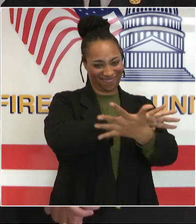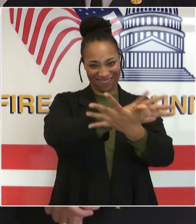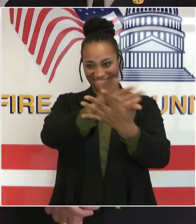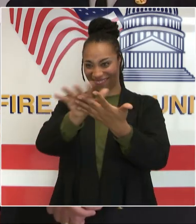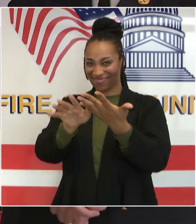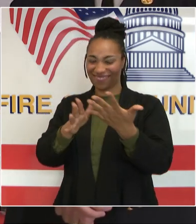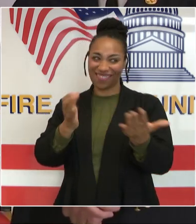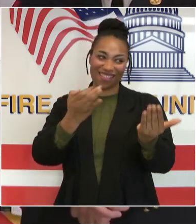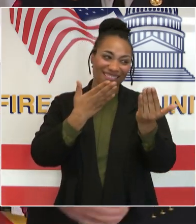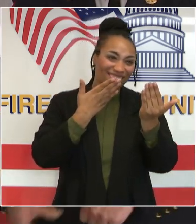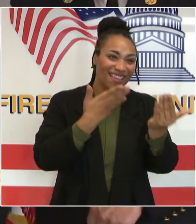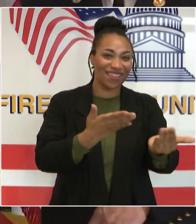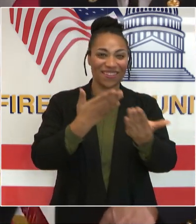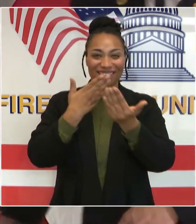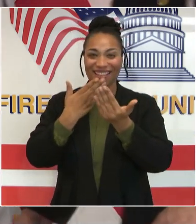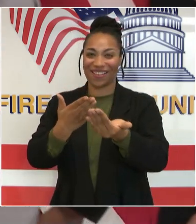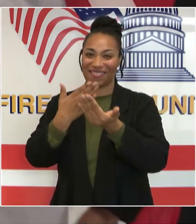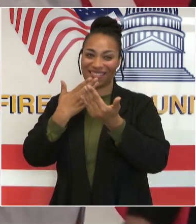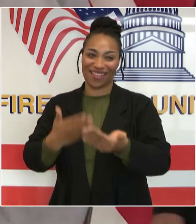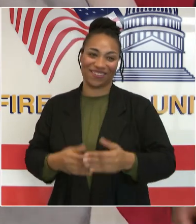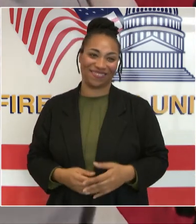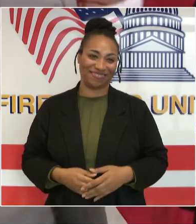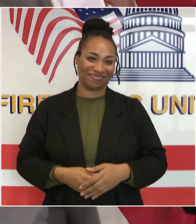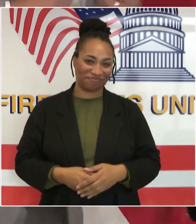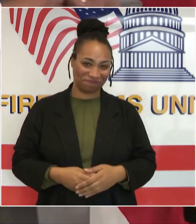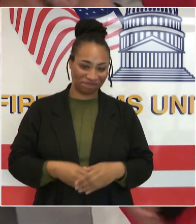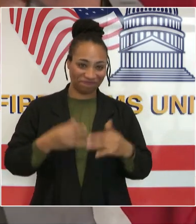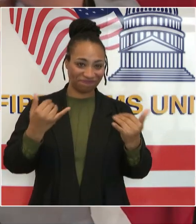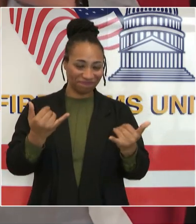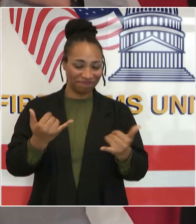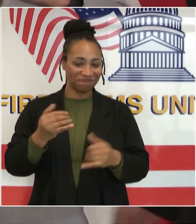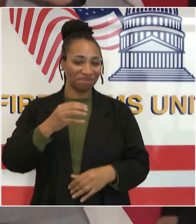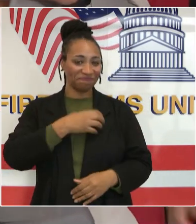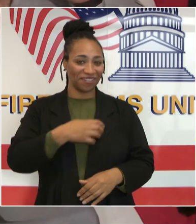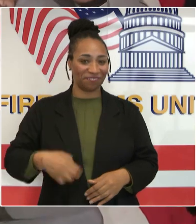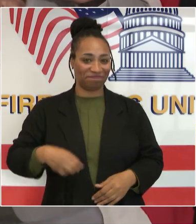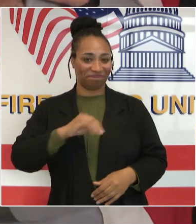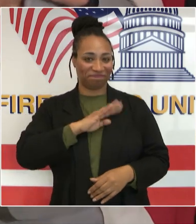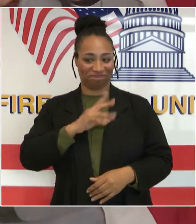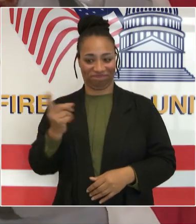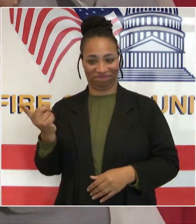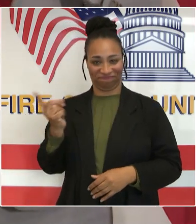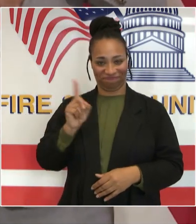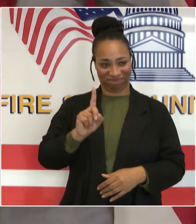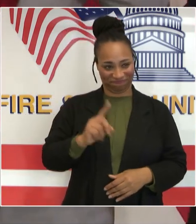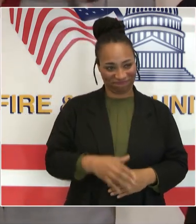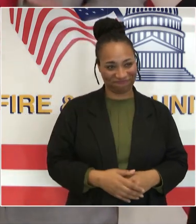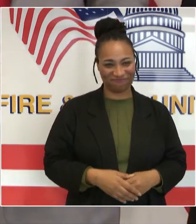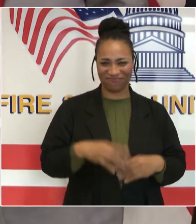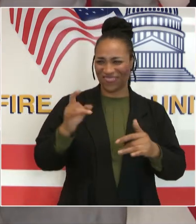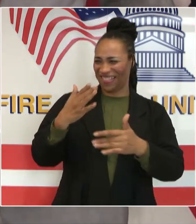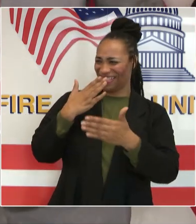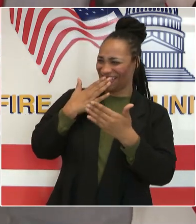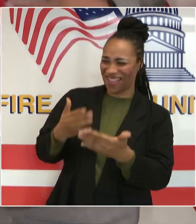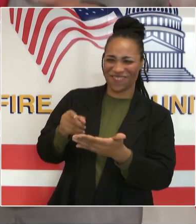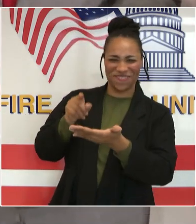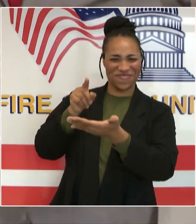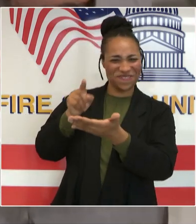Q&A. Thank you. Well, give Dr. Eddington another big round of